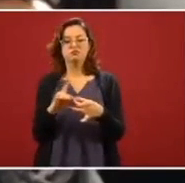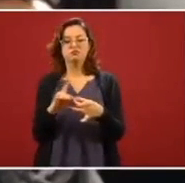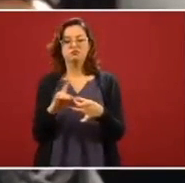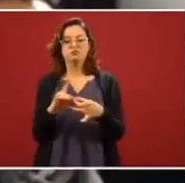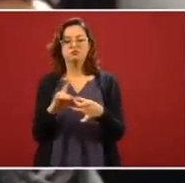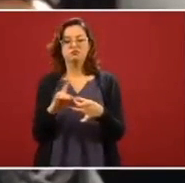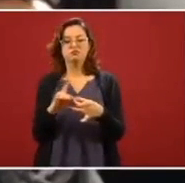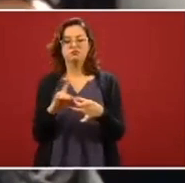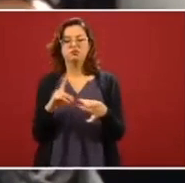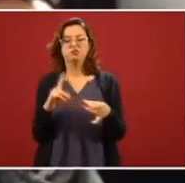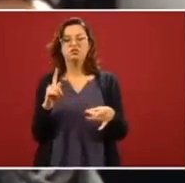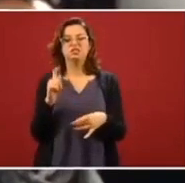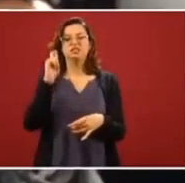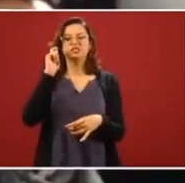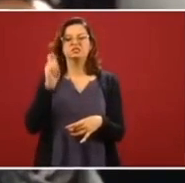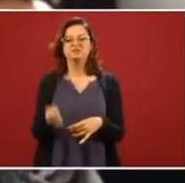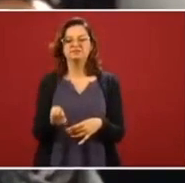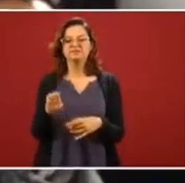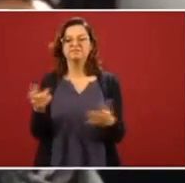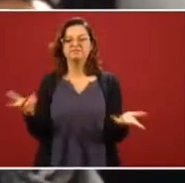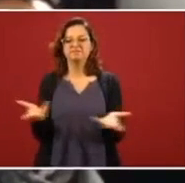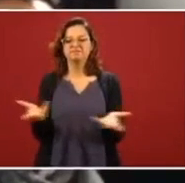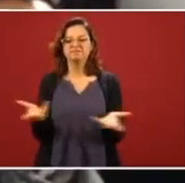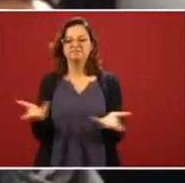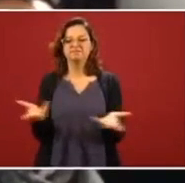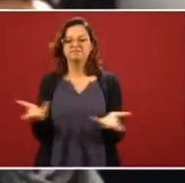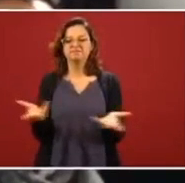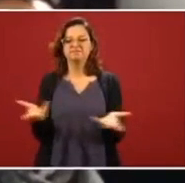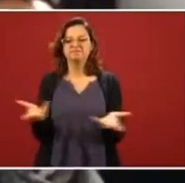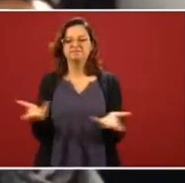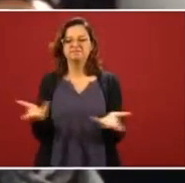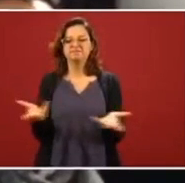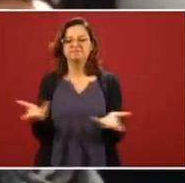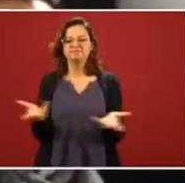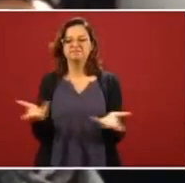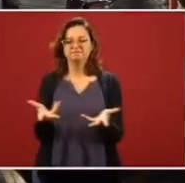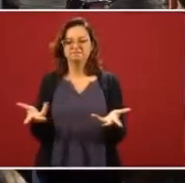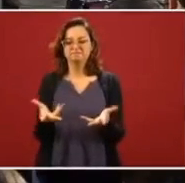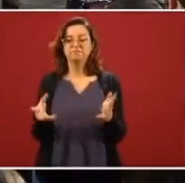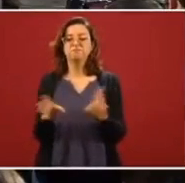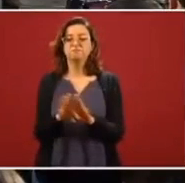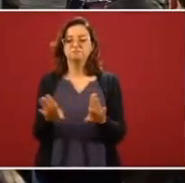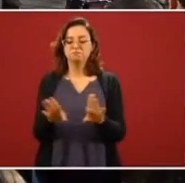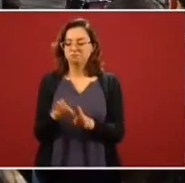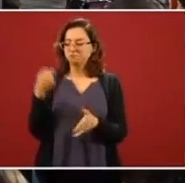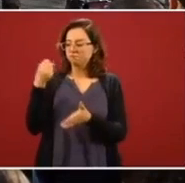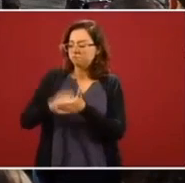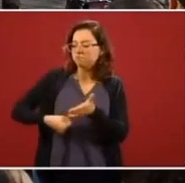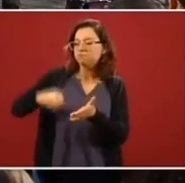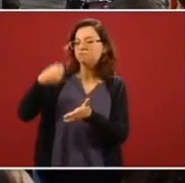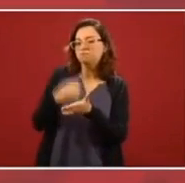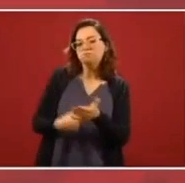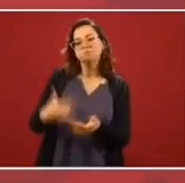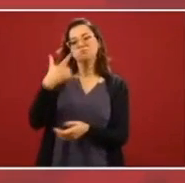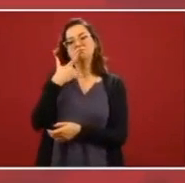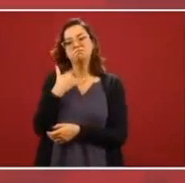to you what is being done y seguir insistiendo and continue to insist para que podamos